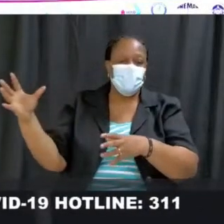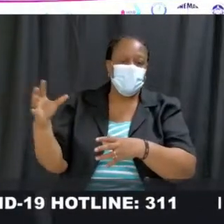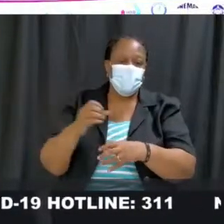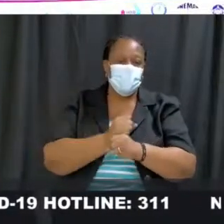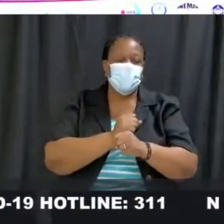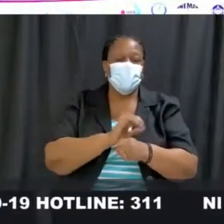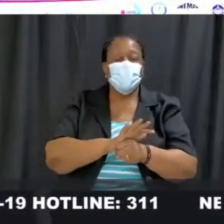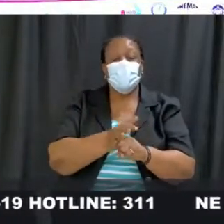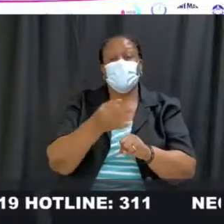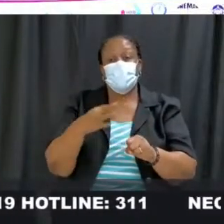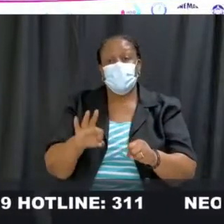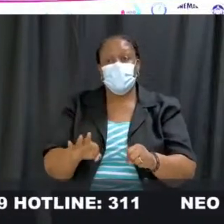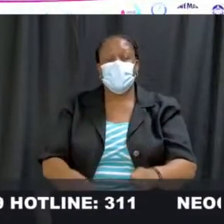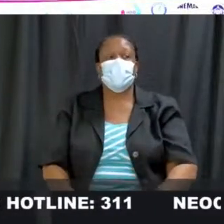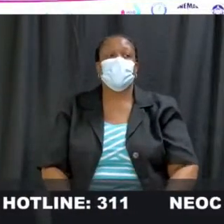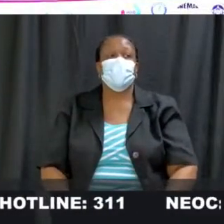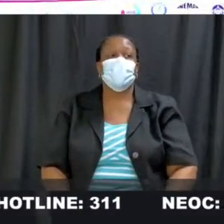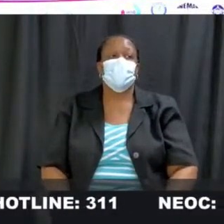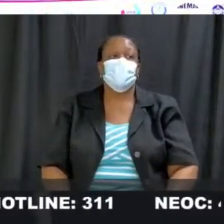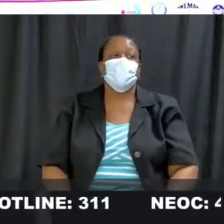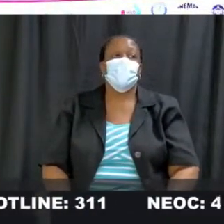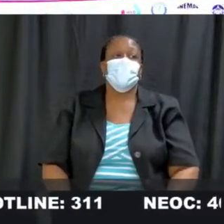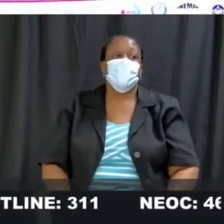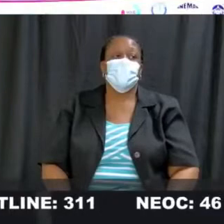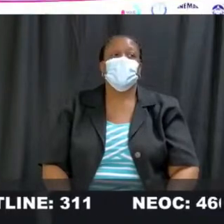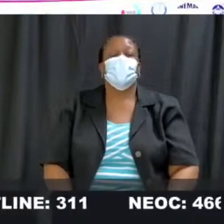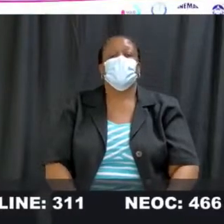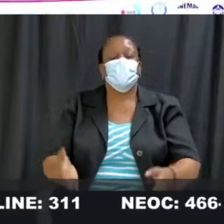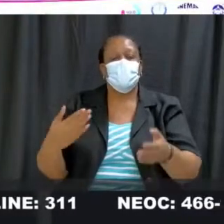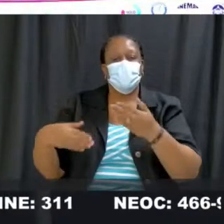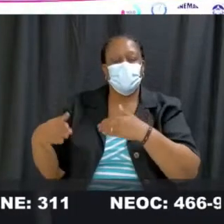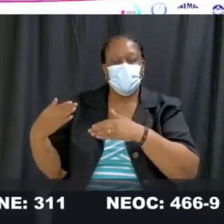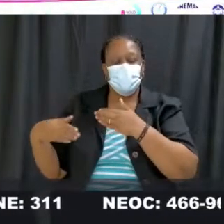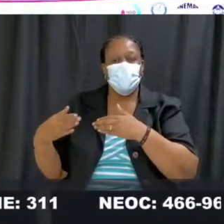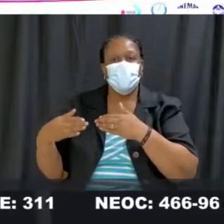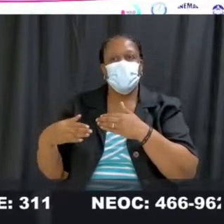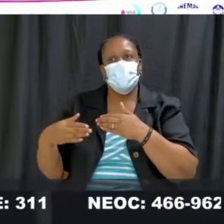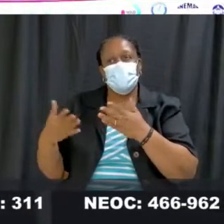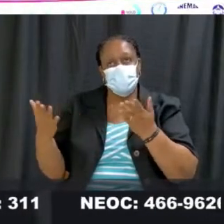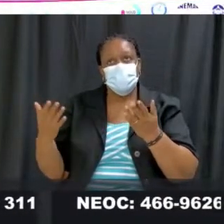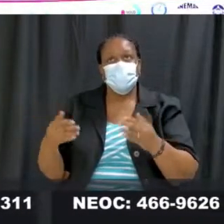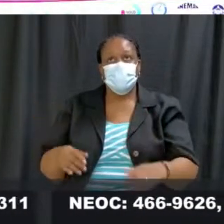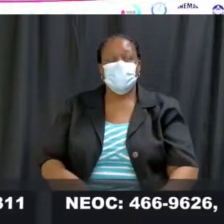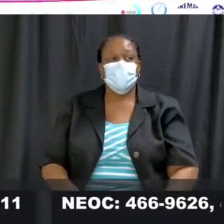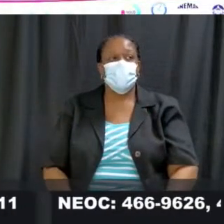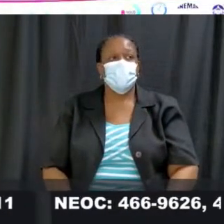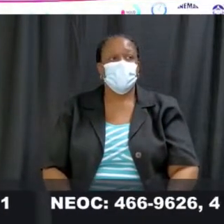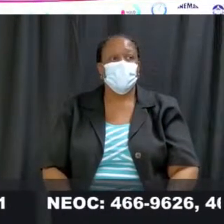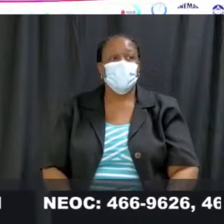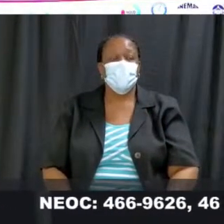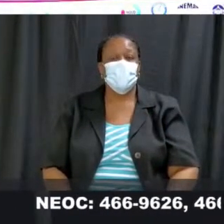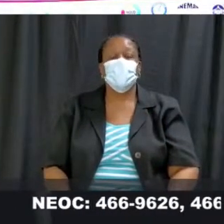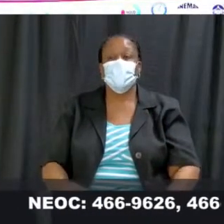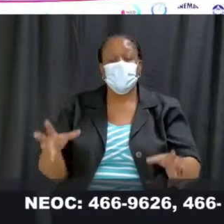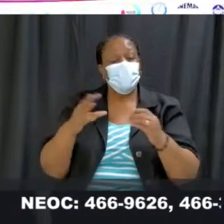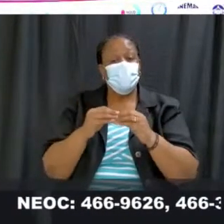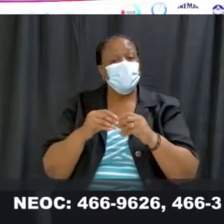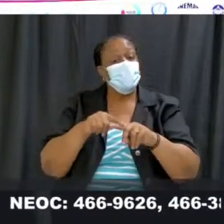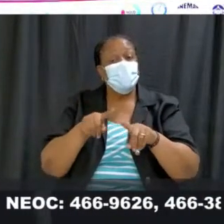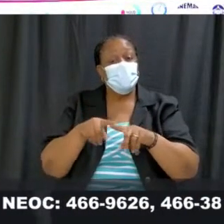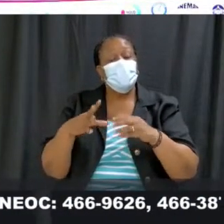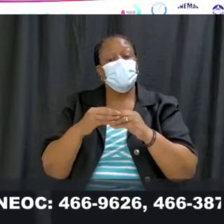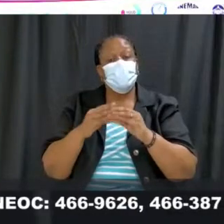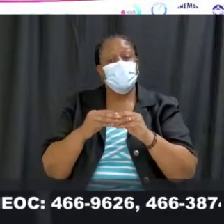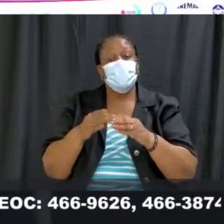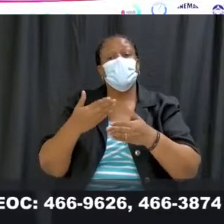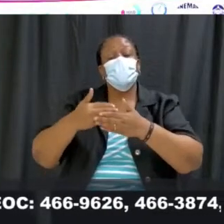Federation. And even before that, we have been having briefings before we even had one case here in the Federation.